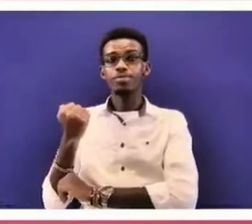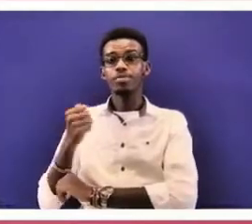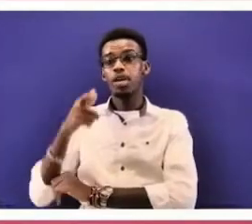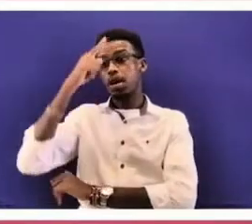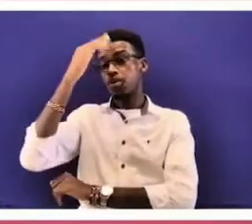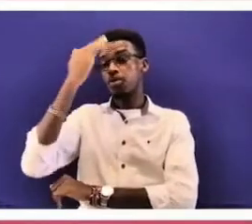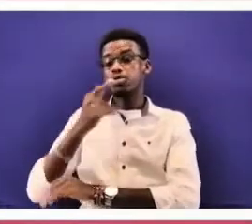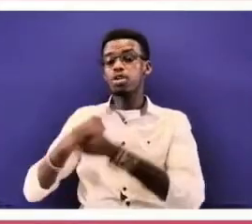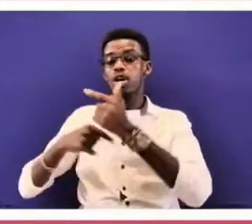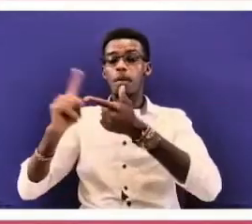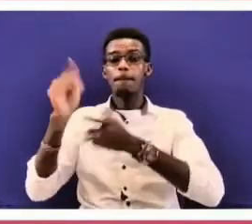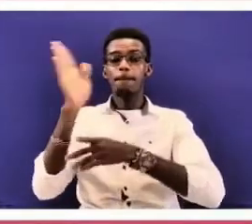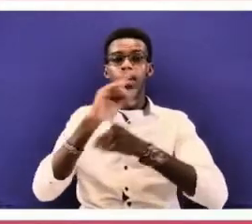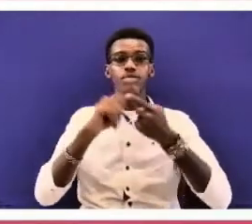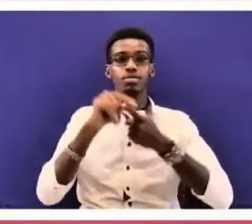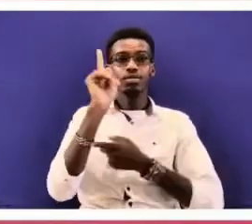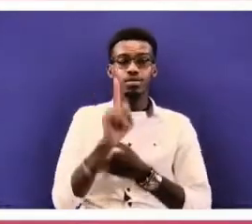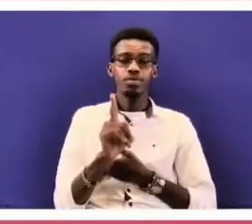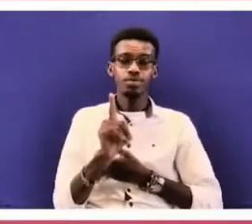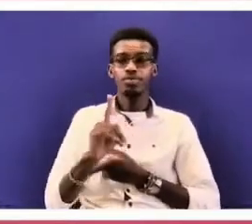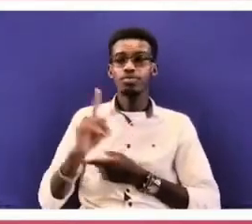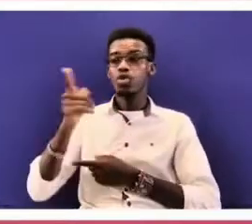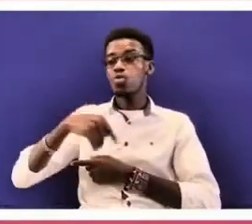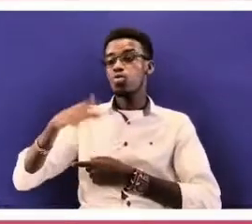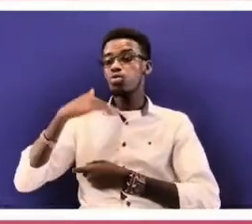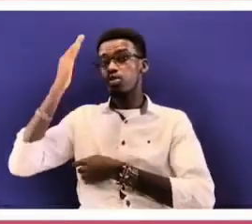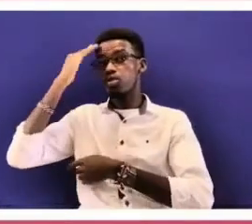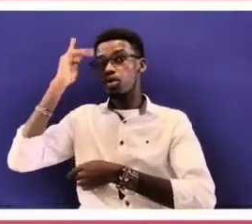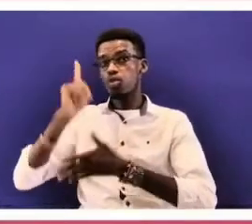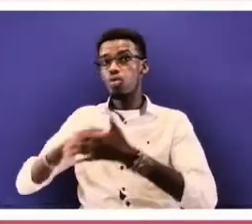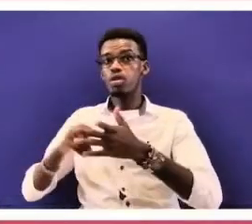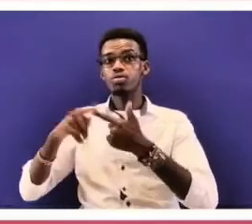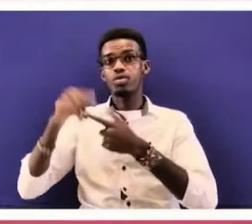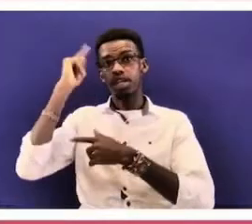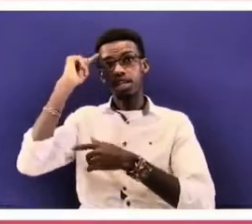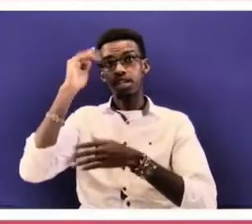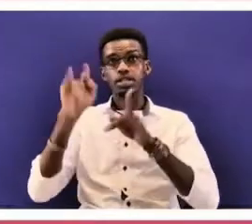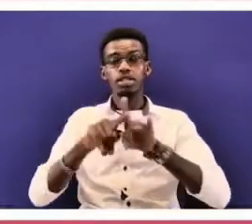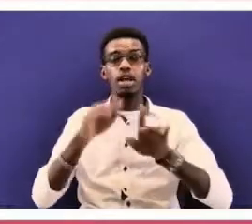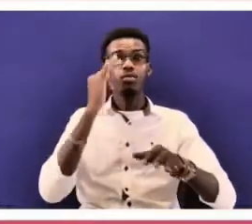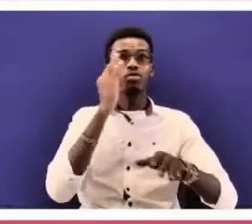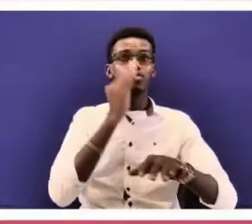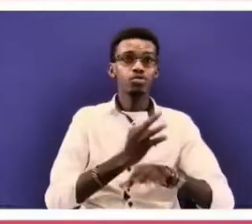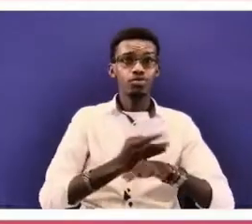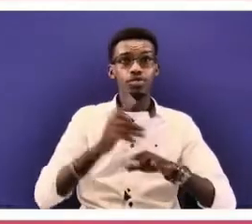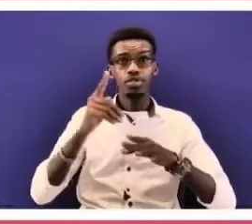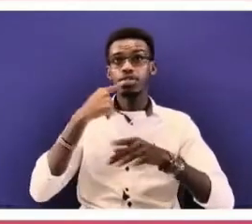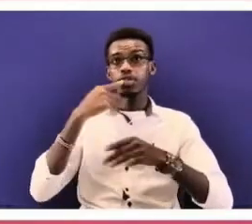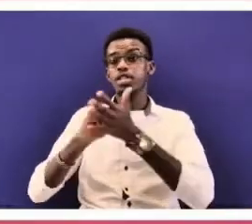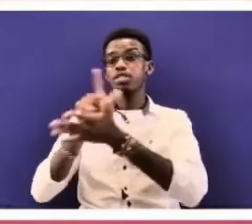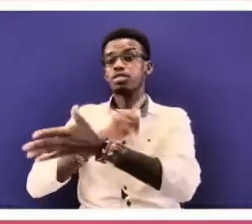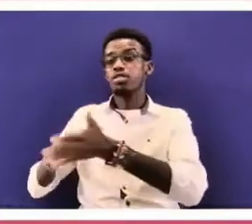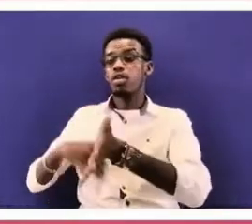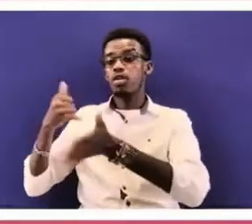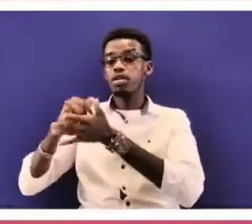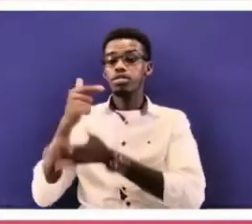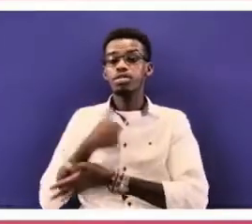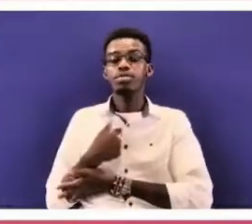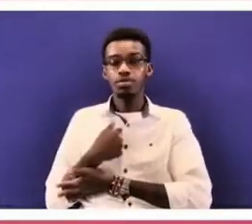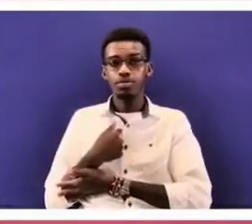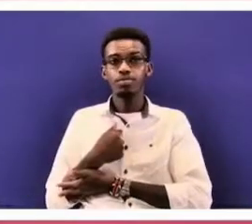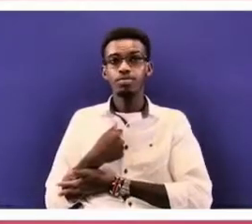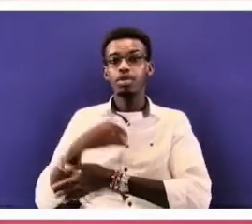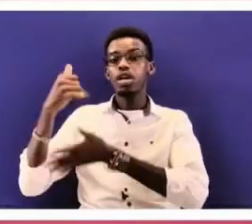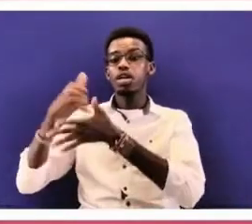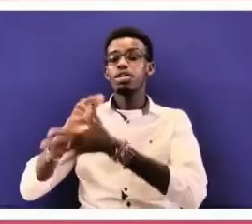Because we've come back to you. We've recognized our faults. And we said, God, it's me.